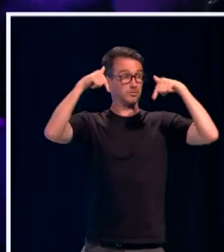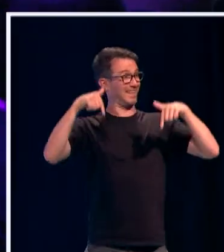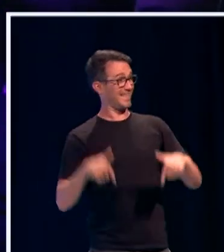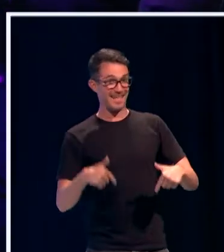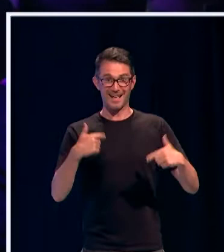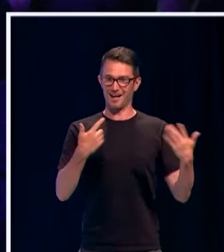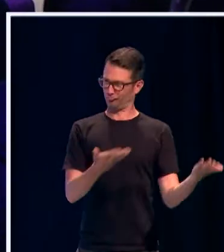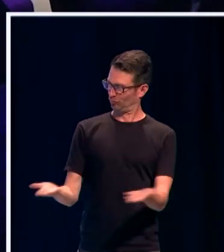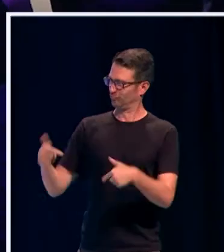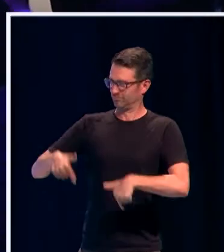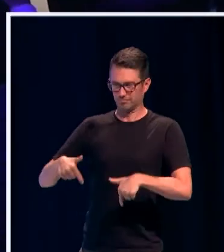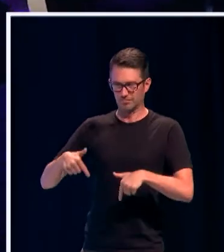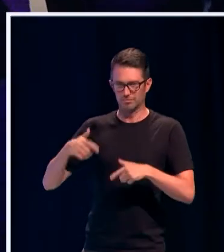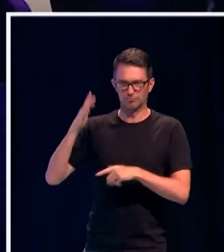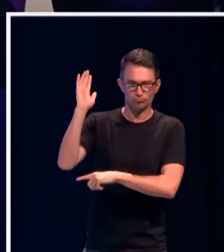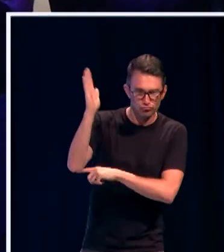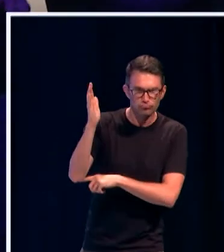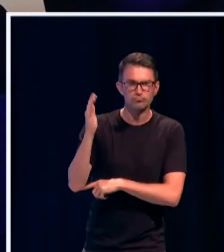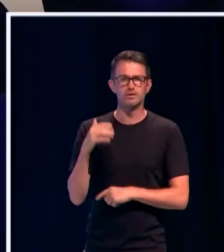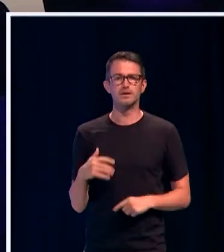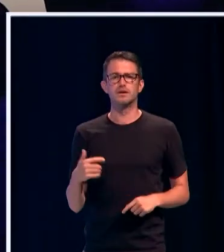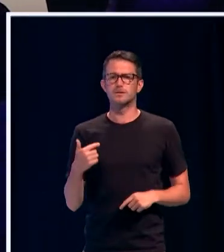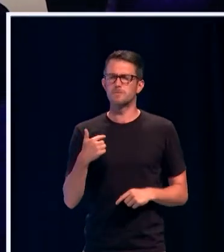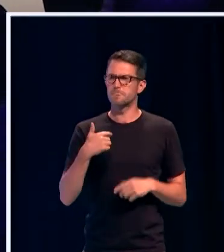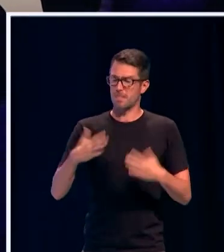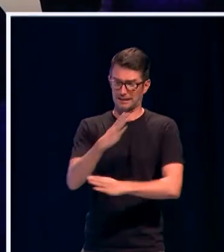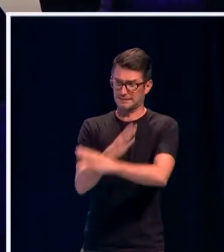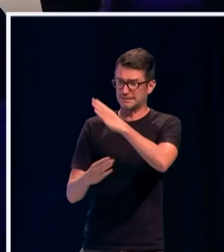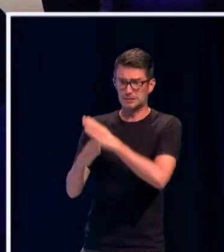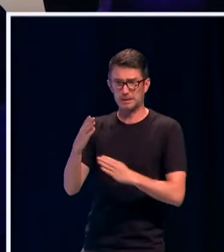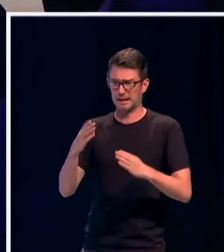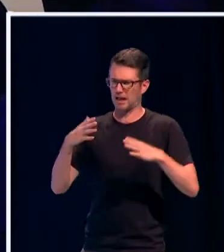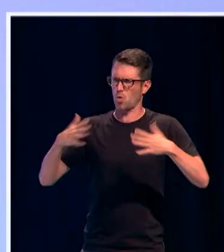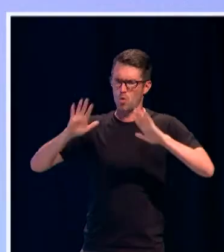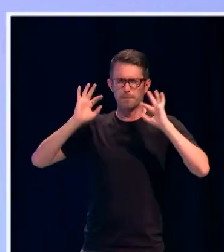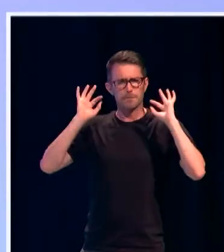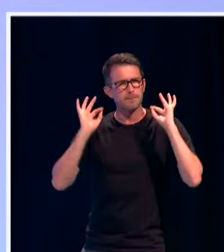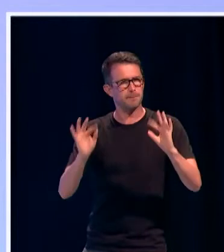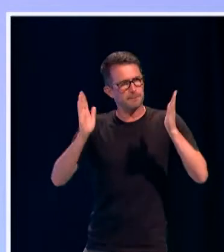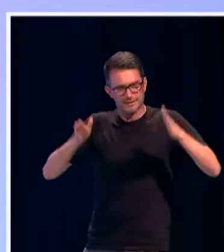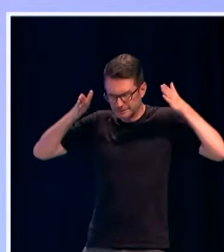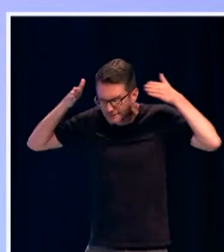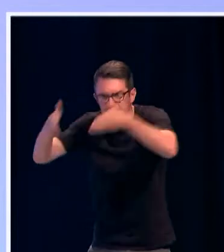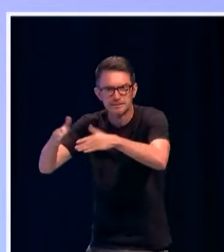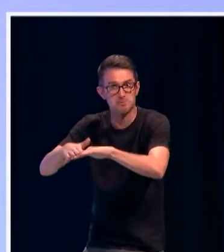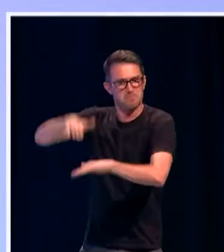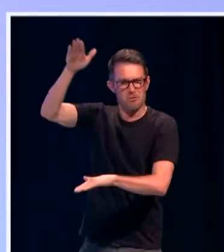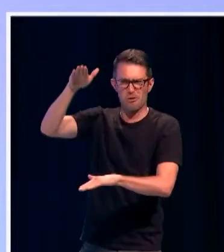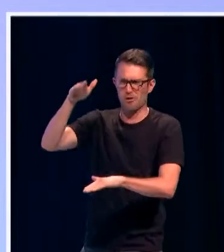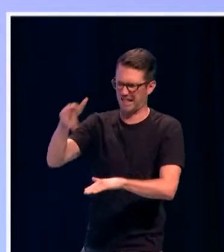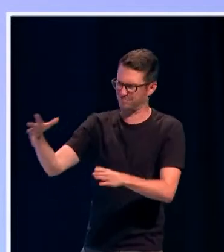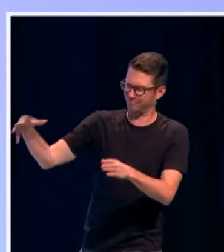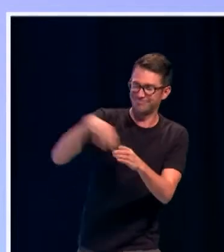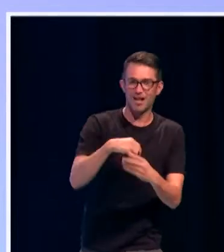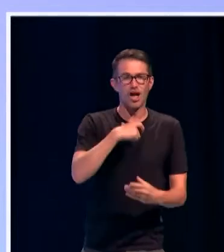disability is a cross-cutting priority for Australia's international engagement in human rights, development